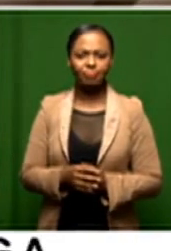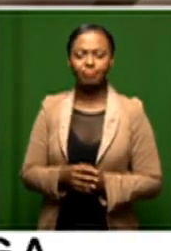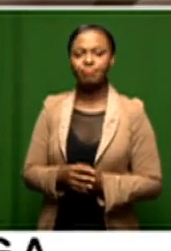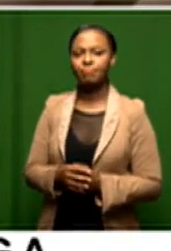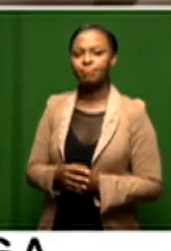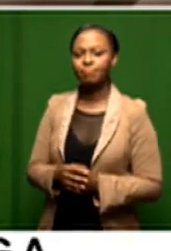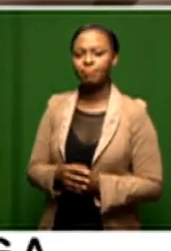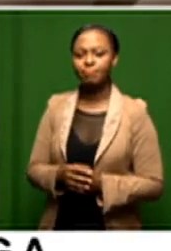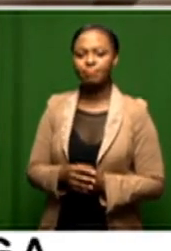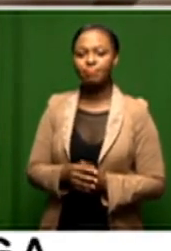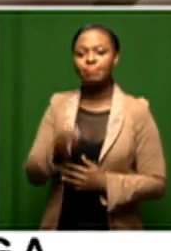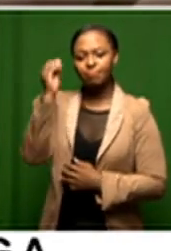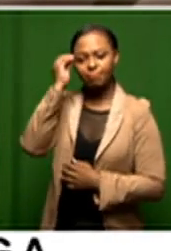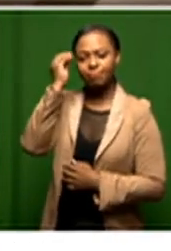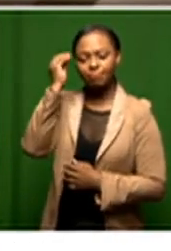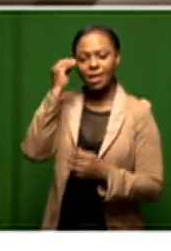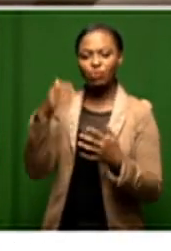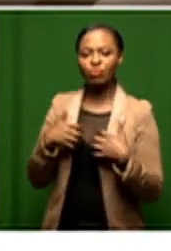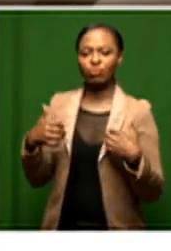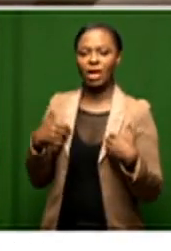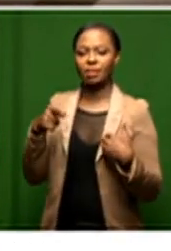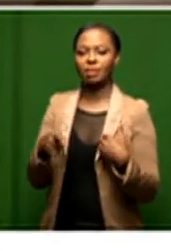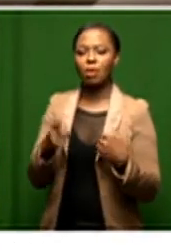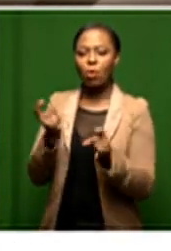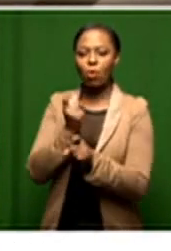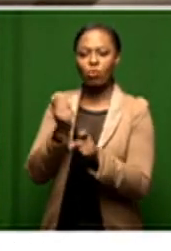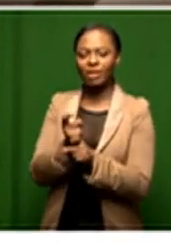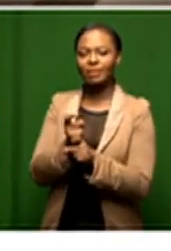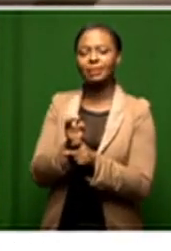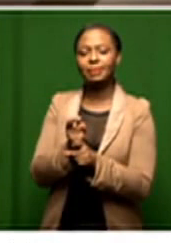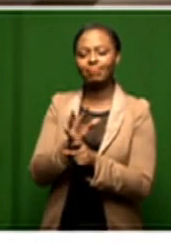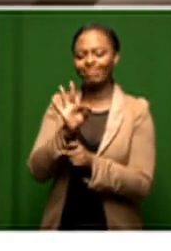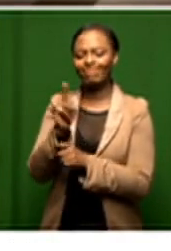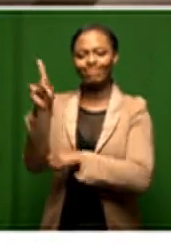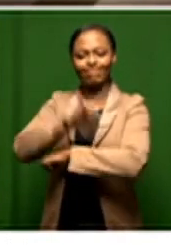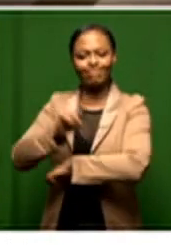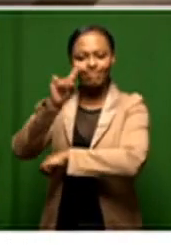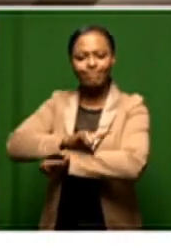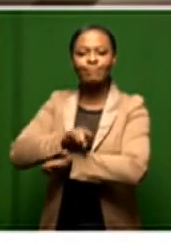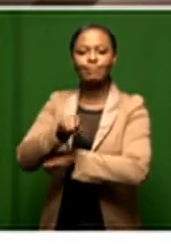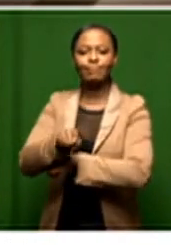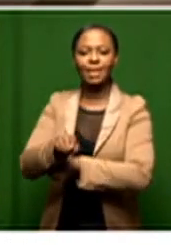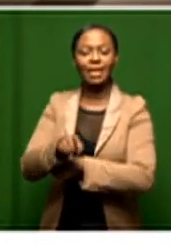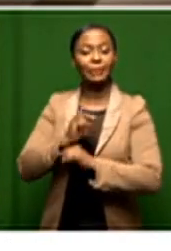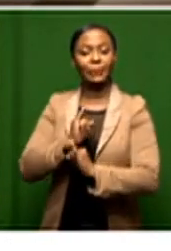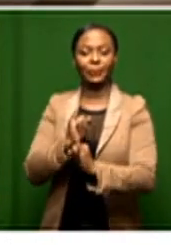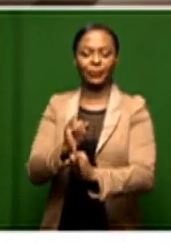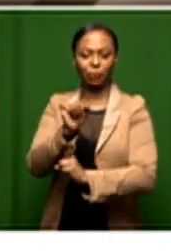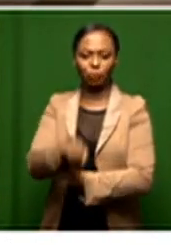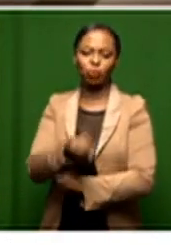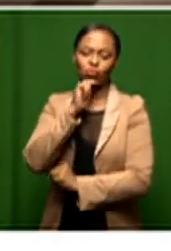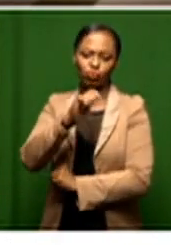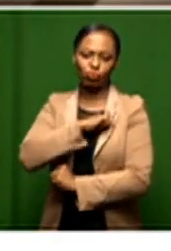We're acutely aware of this distress. We're dealing with members every single day. This is a desperately tragic disease,